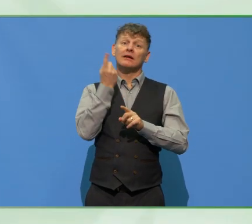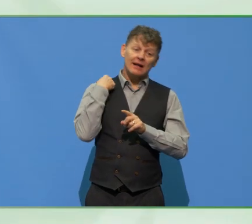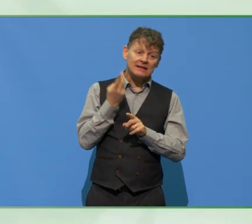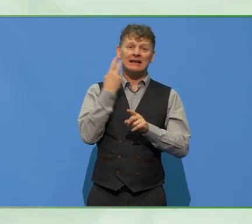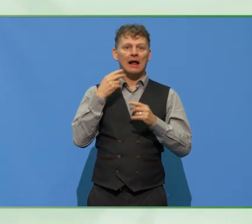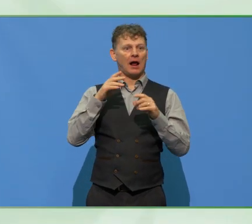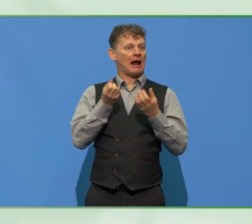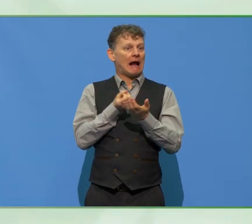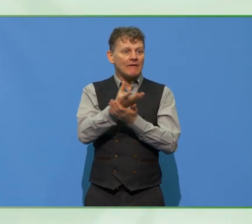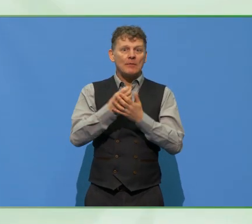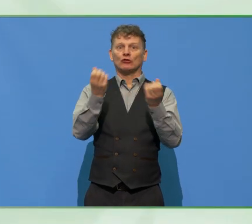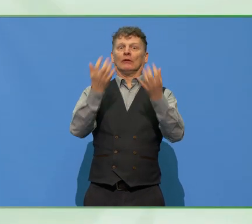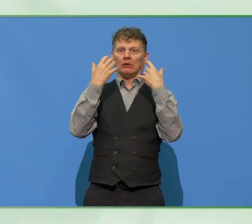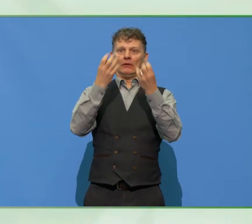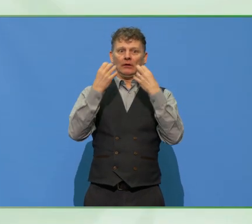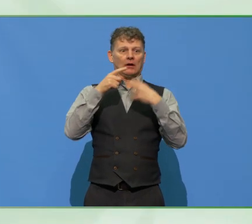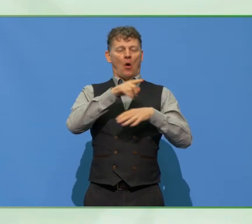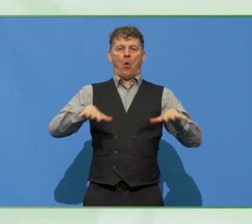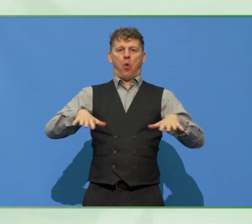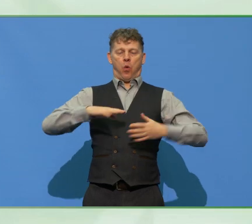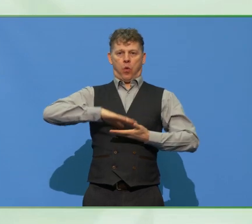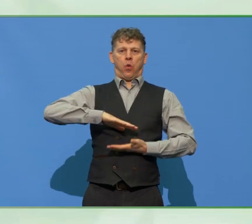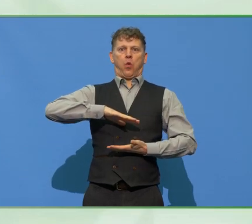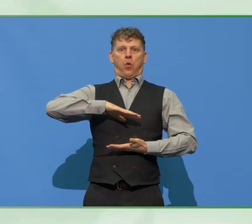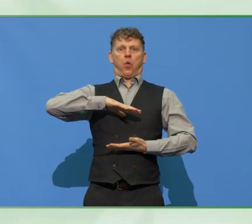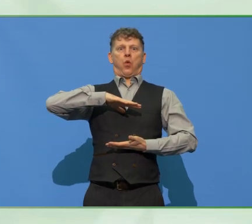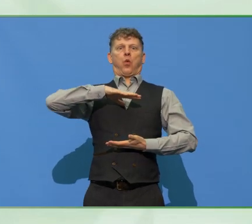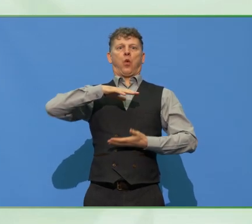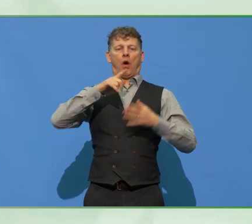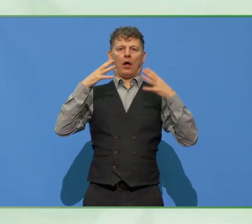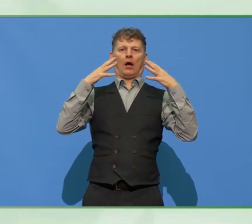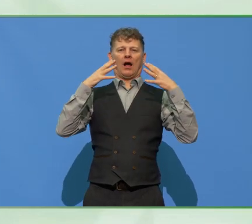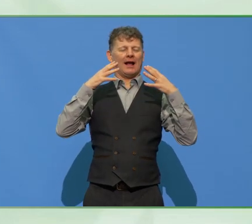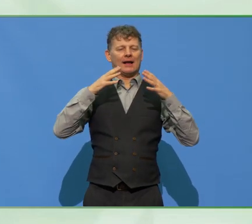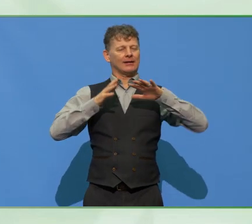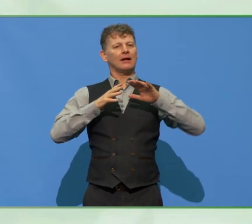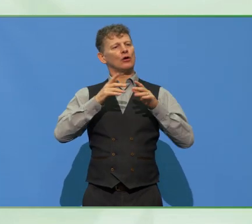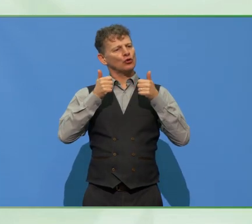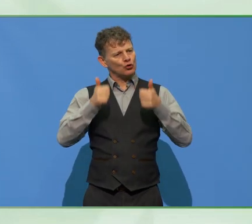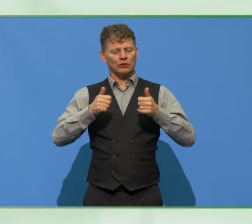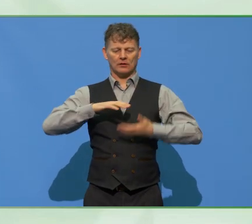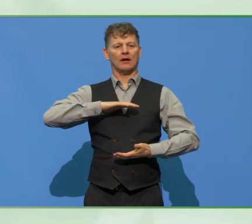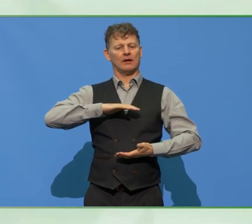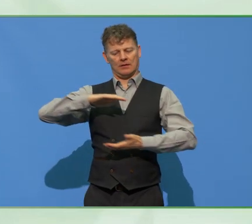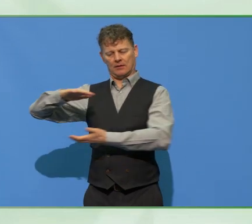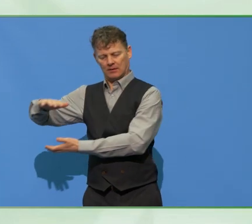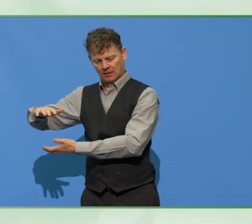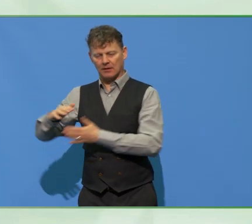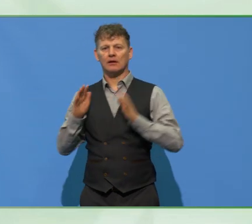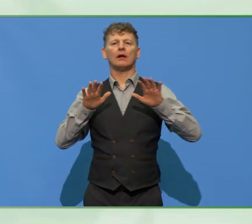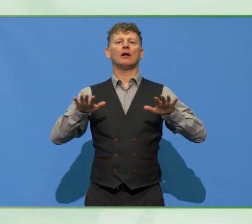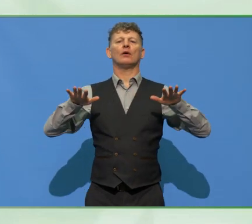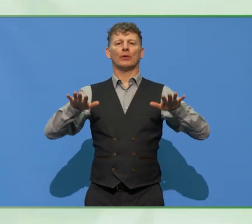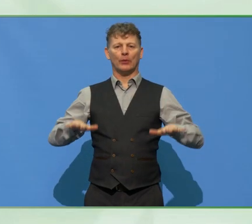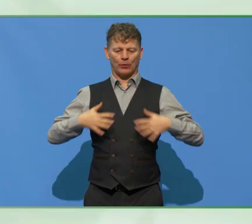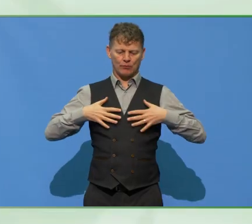incredible connections. This is just an opportunity for you to be with yourself, with your own body, with your own